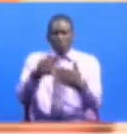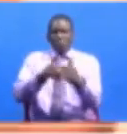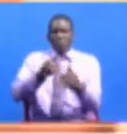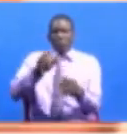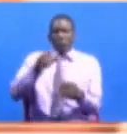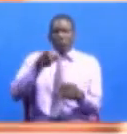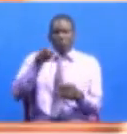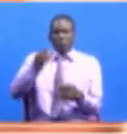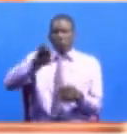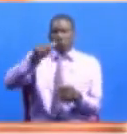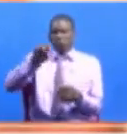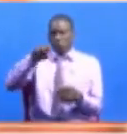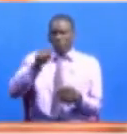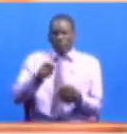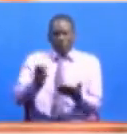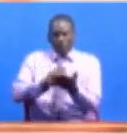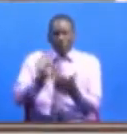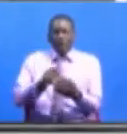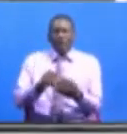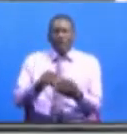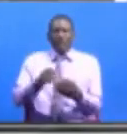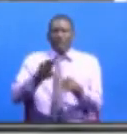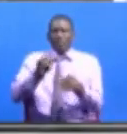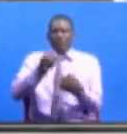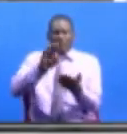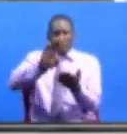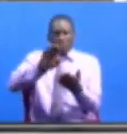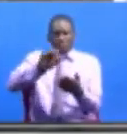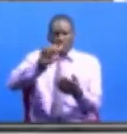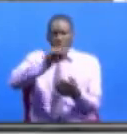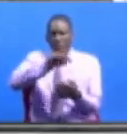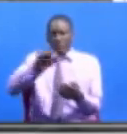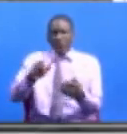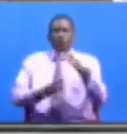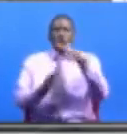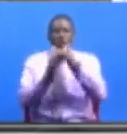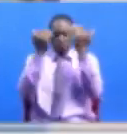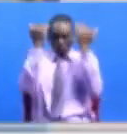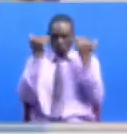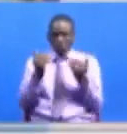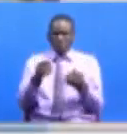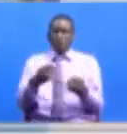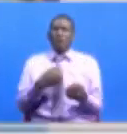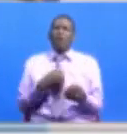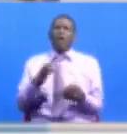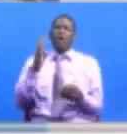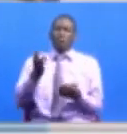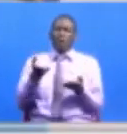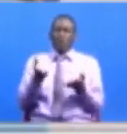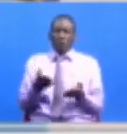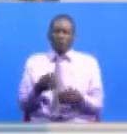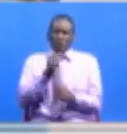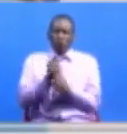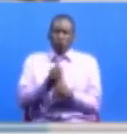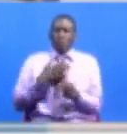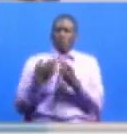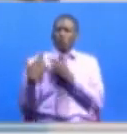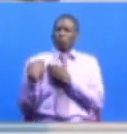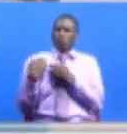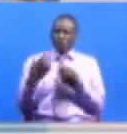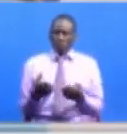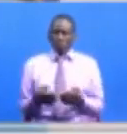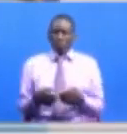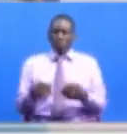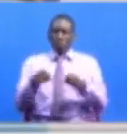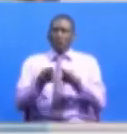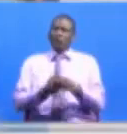Chitembwe filed the appeal at the apex court. I will subsequently do my part